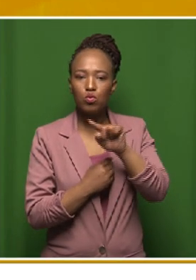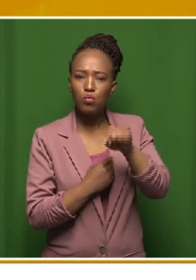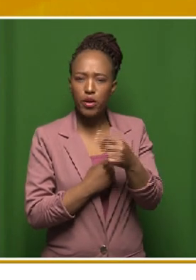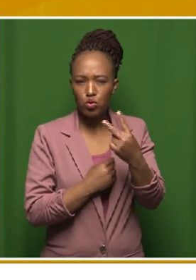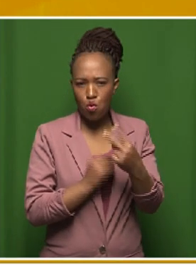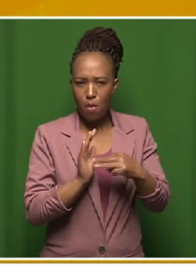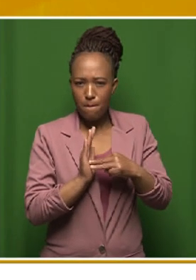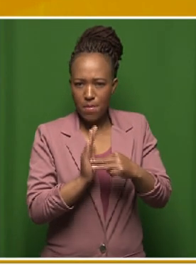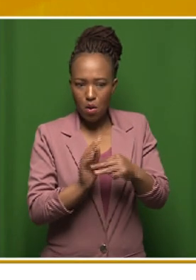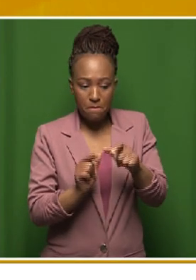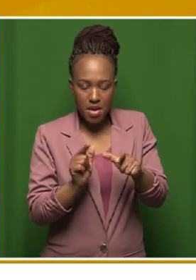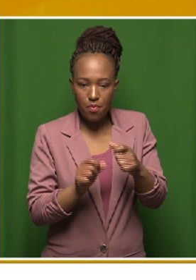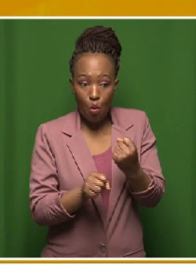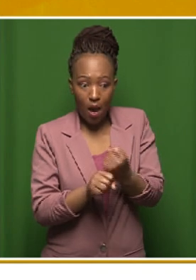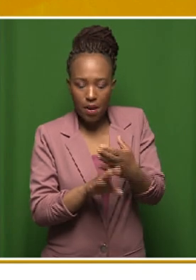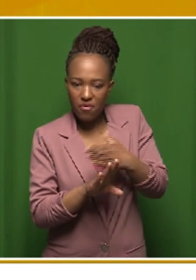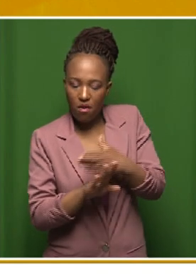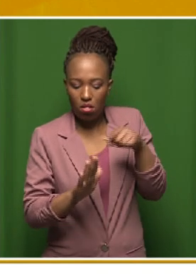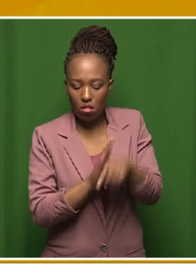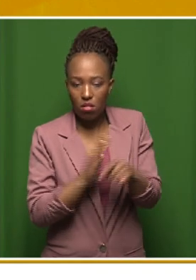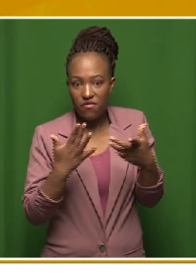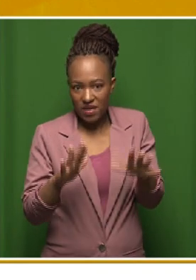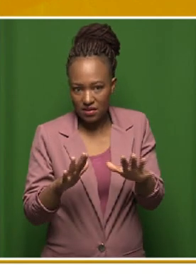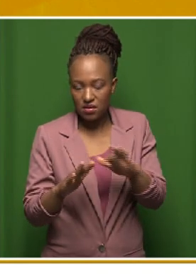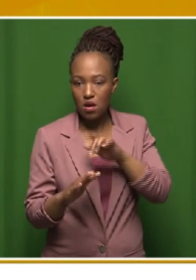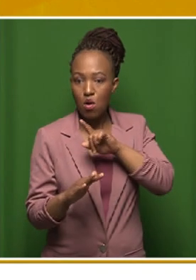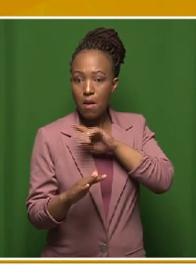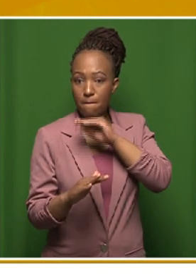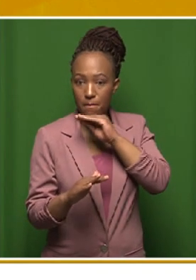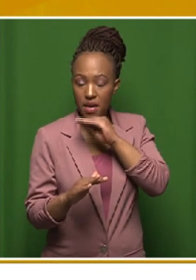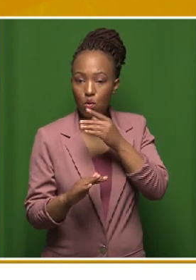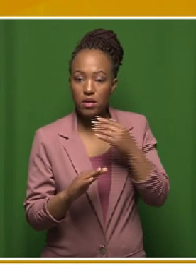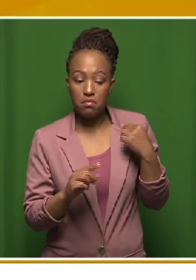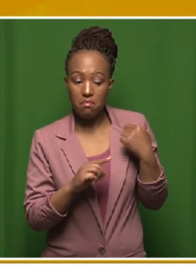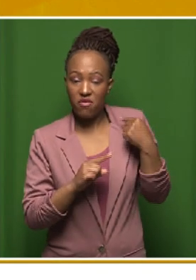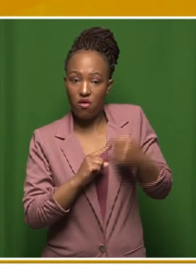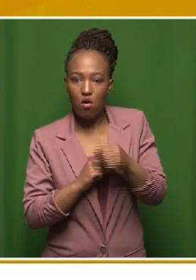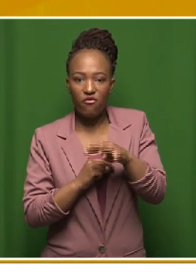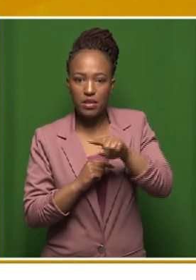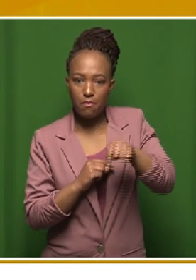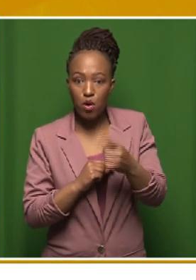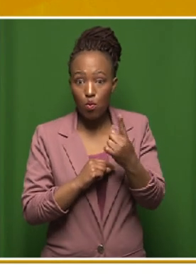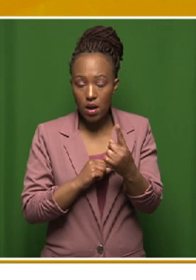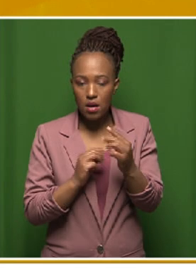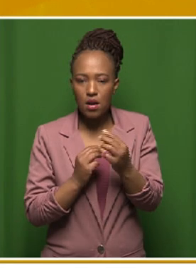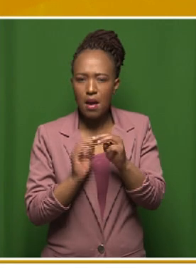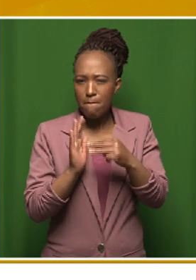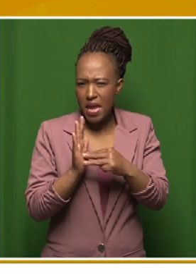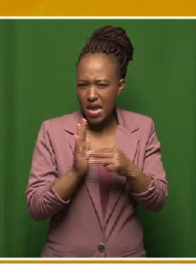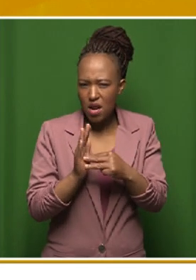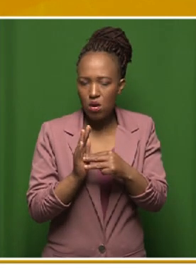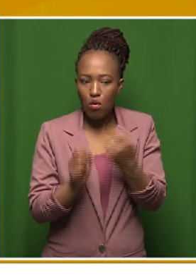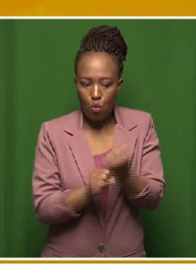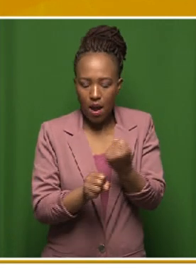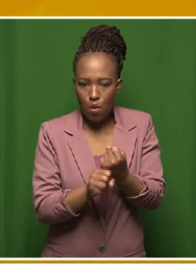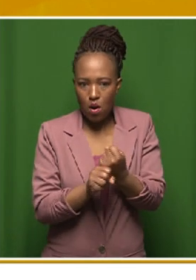people lost their jobs during the lockdown, meaning that there were only 14.1 million people employed in